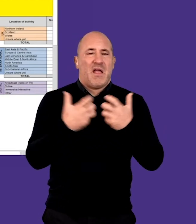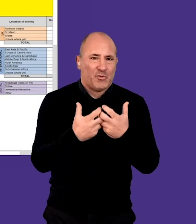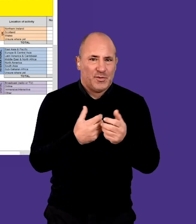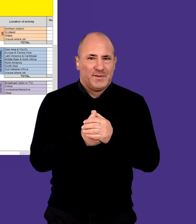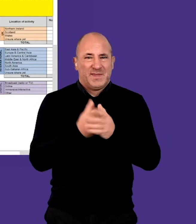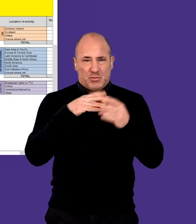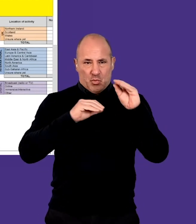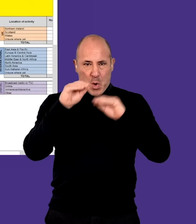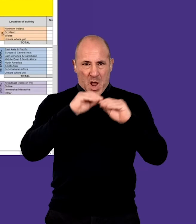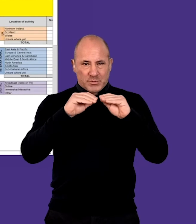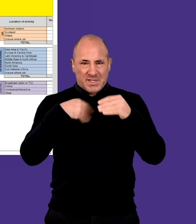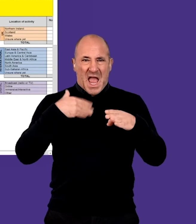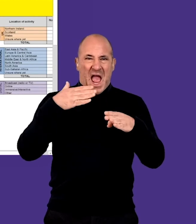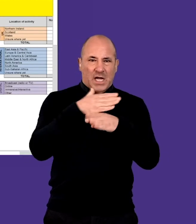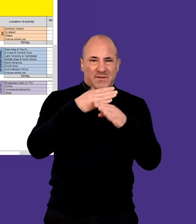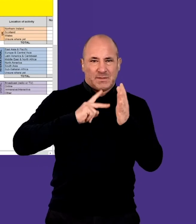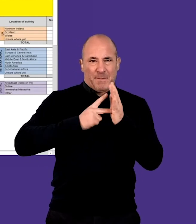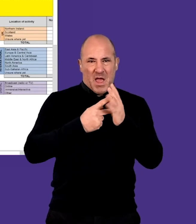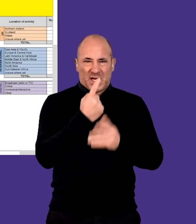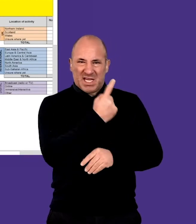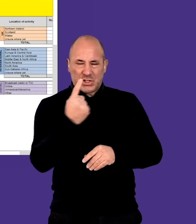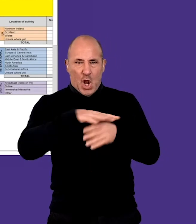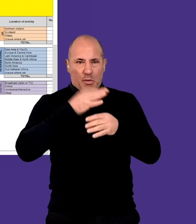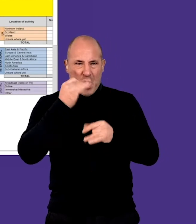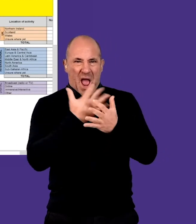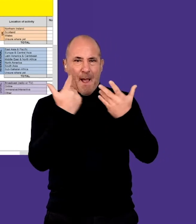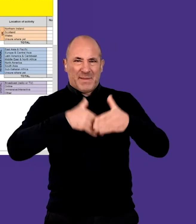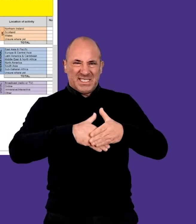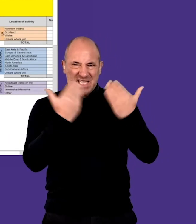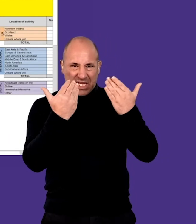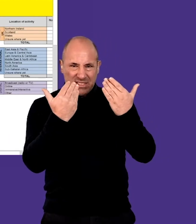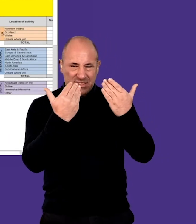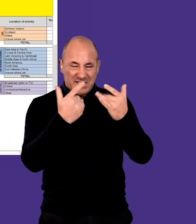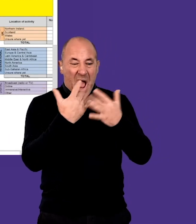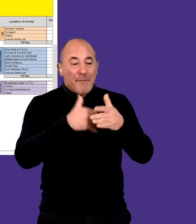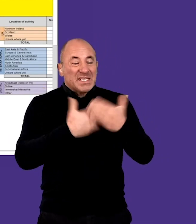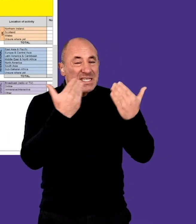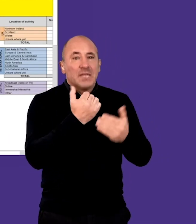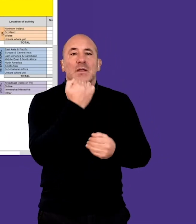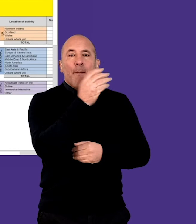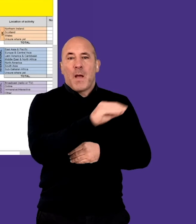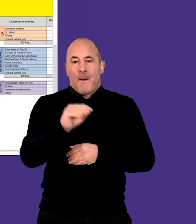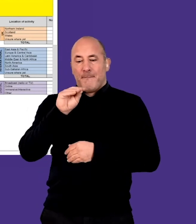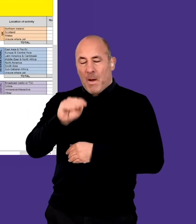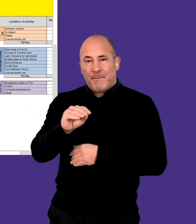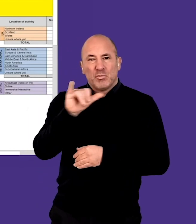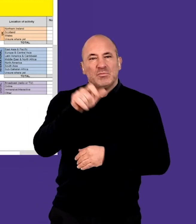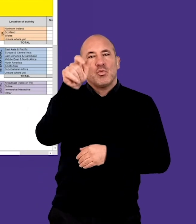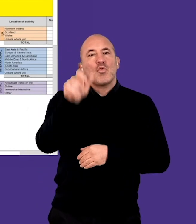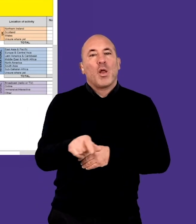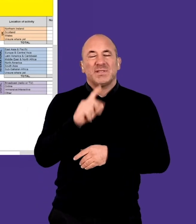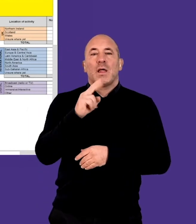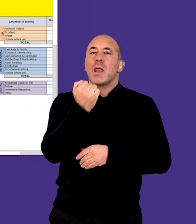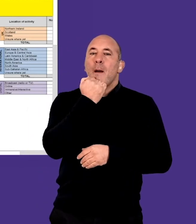in. To do this, you'll need to calculate how many days of activity you're planning to hold in each local authority and